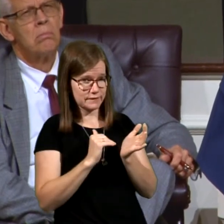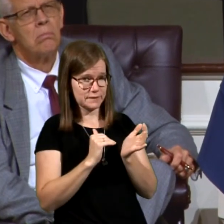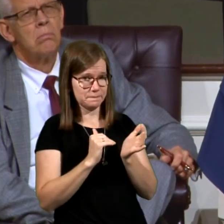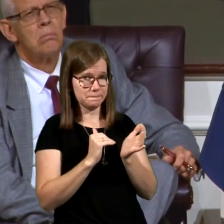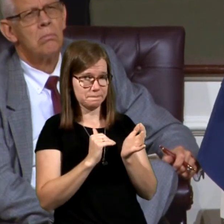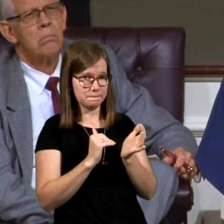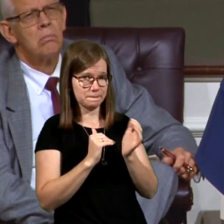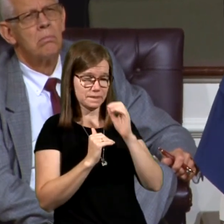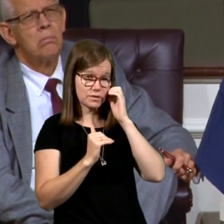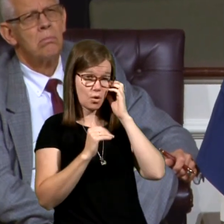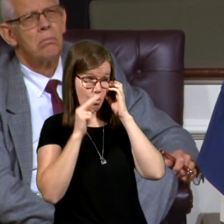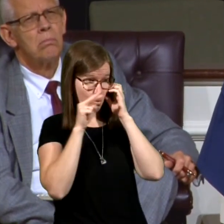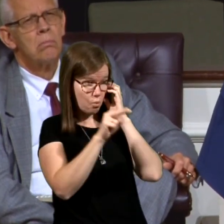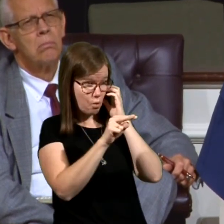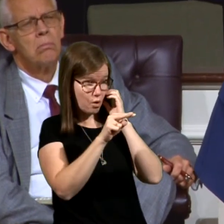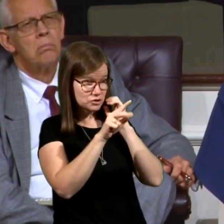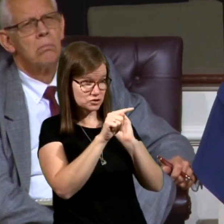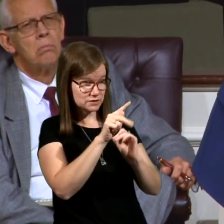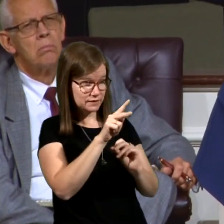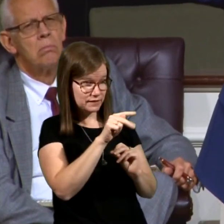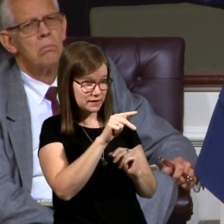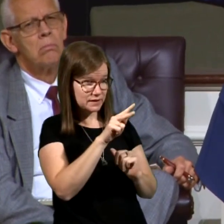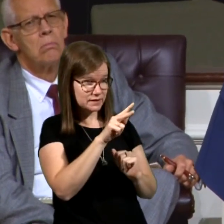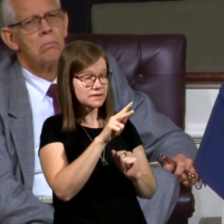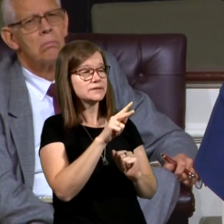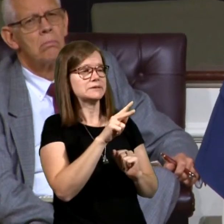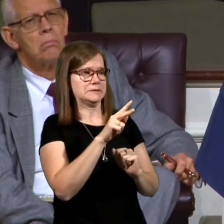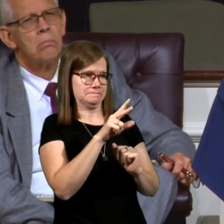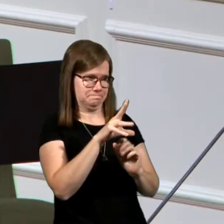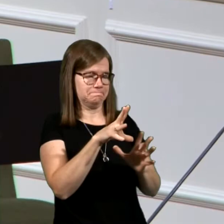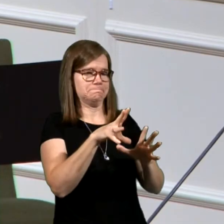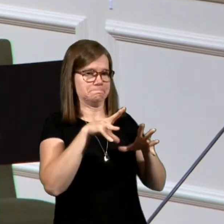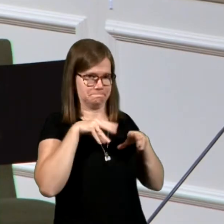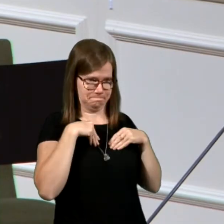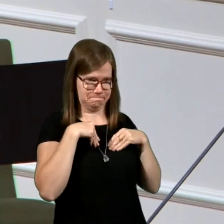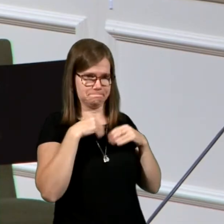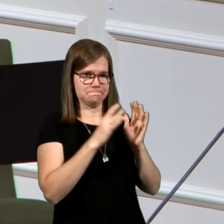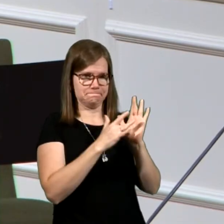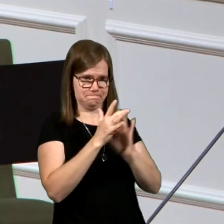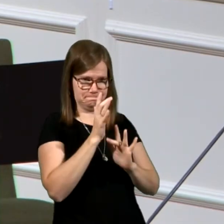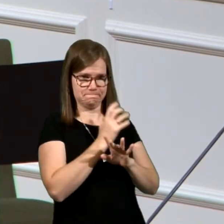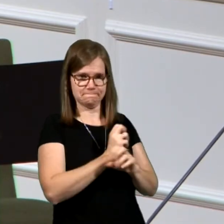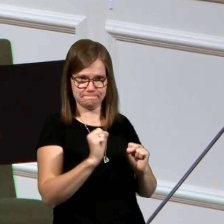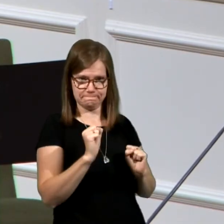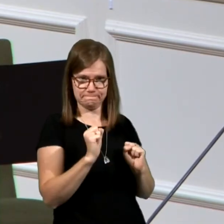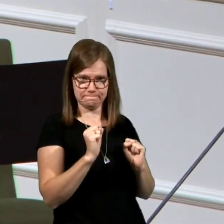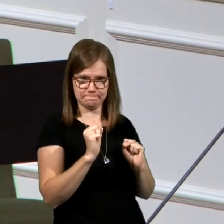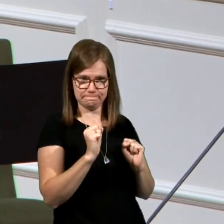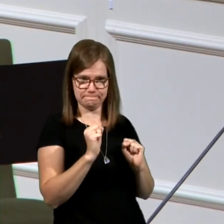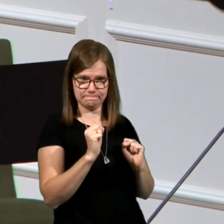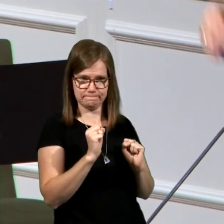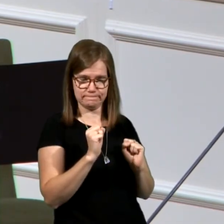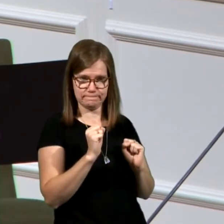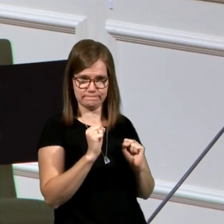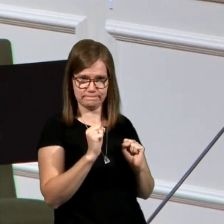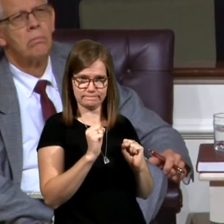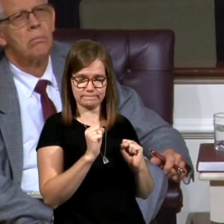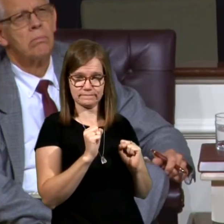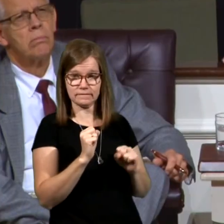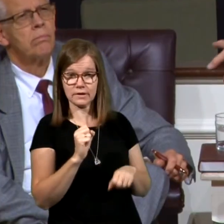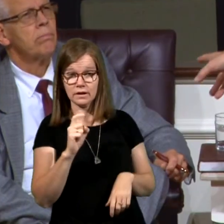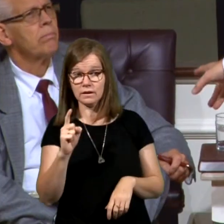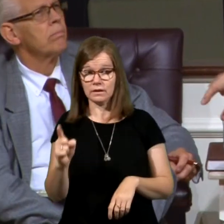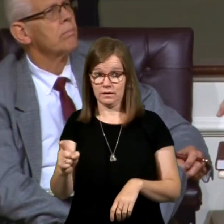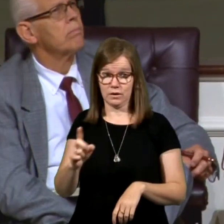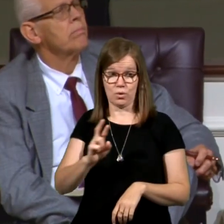And watching that television show, he asked Jesus to save him. Brother Roy would